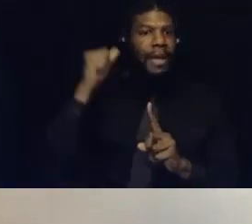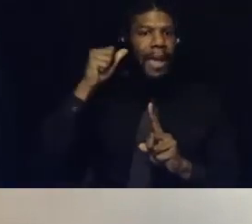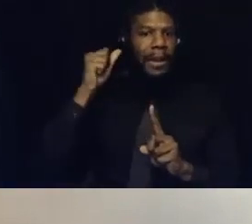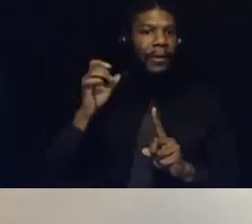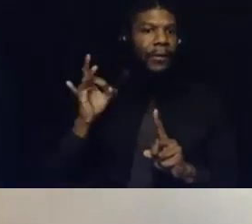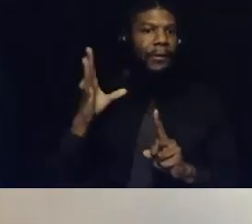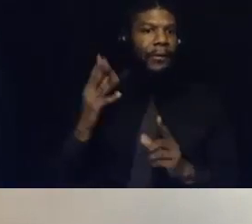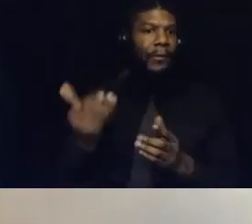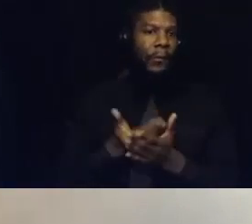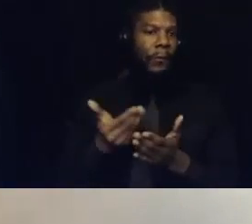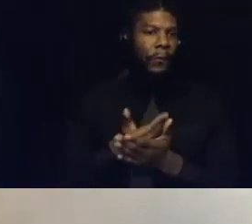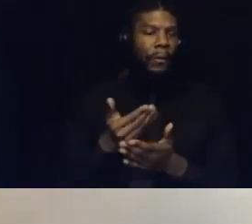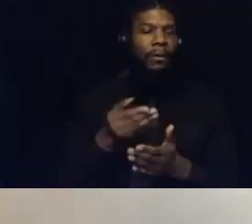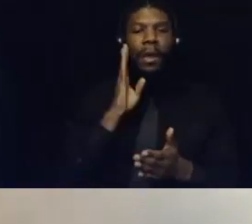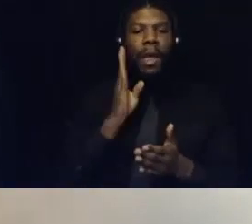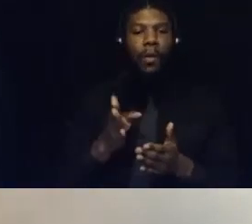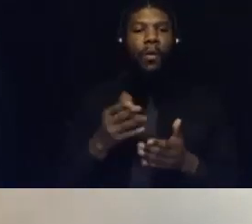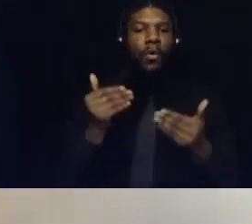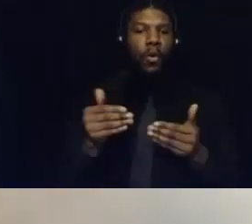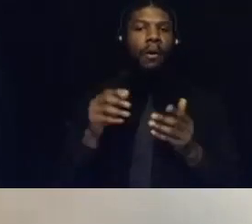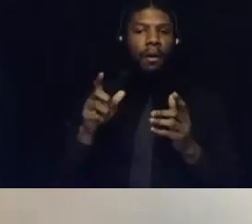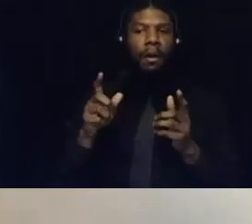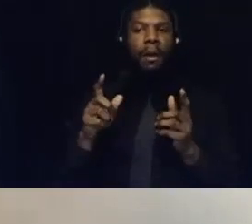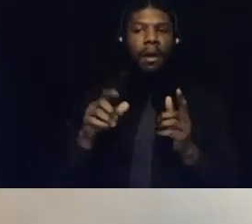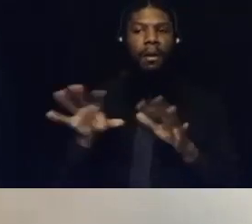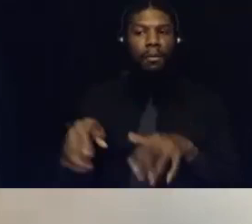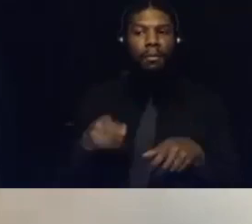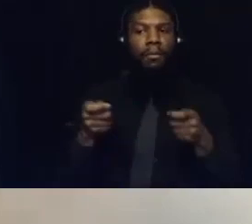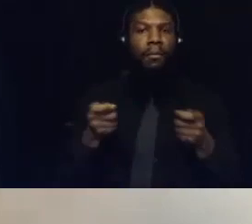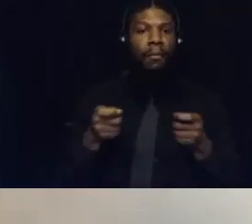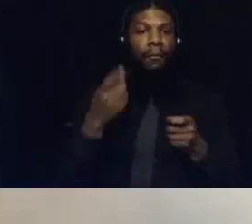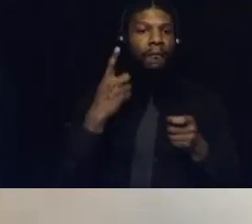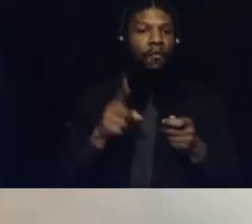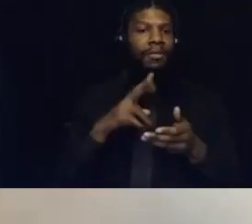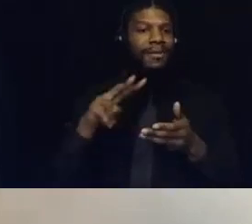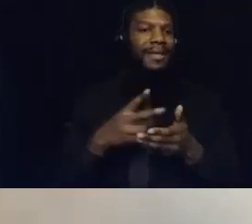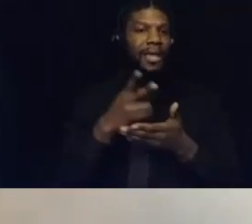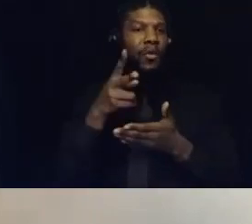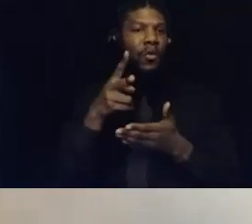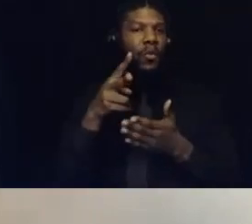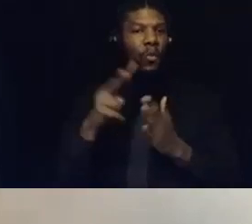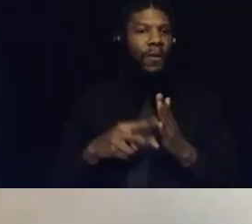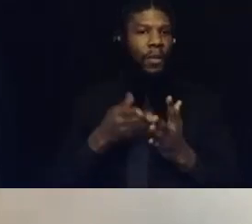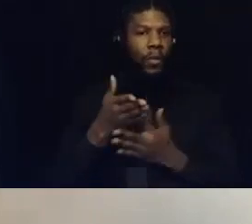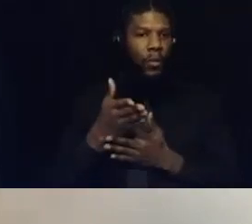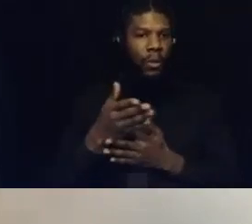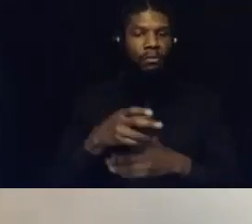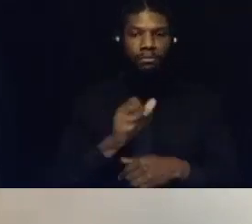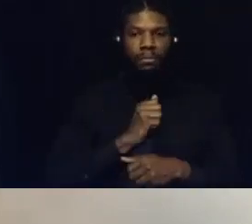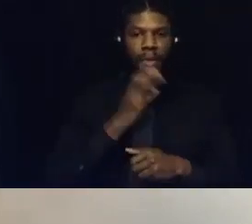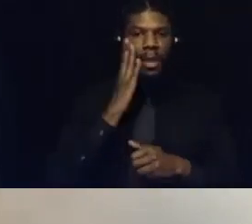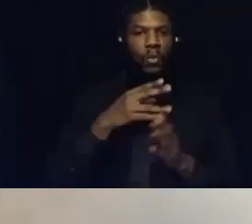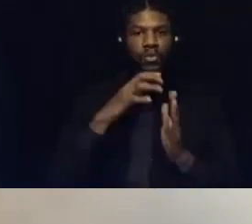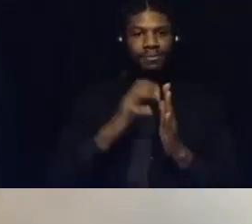to take the reins for the second read through, and I'll just read through the